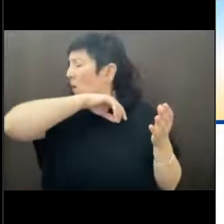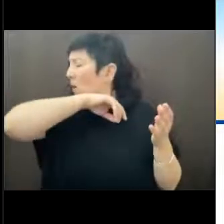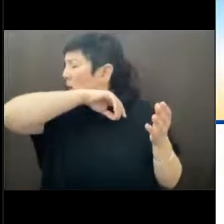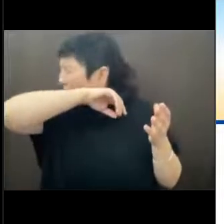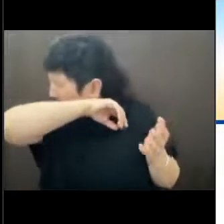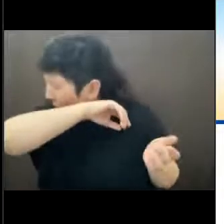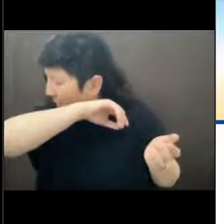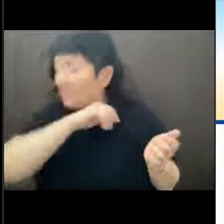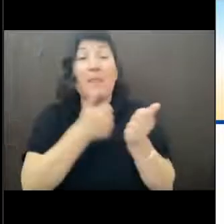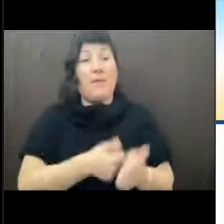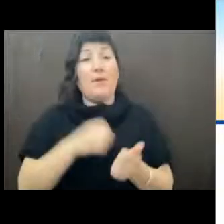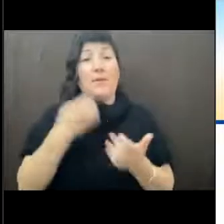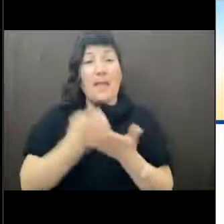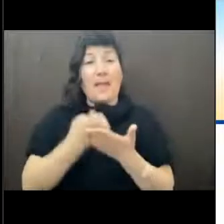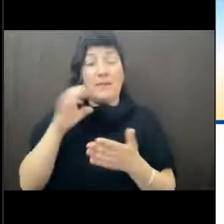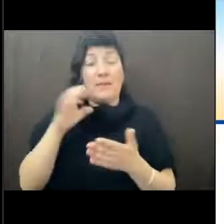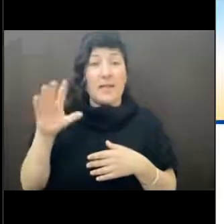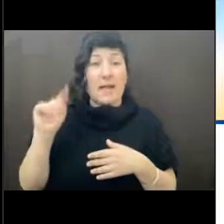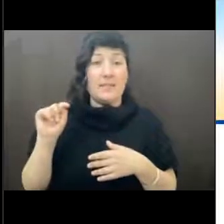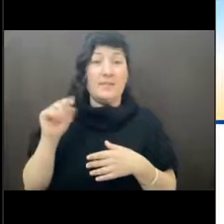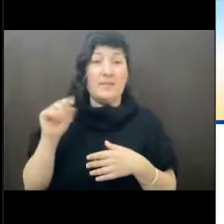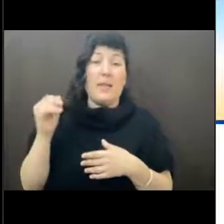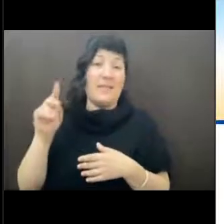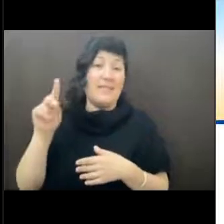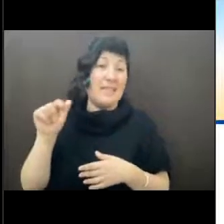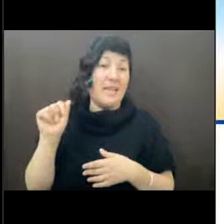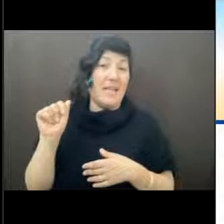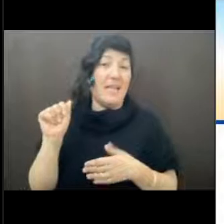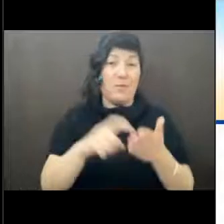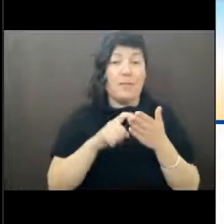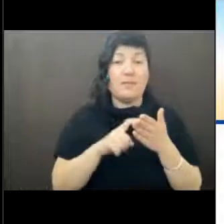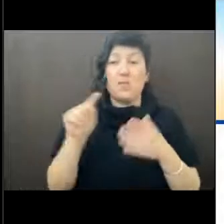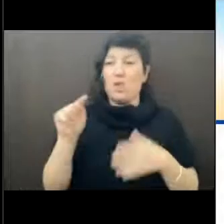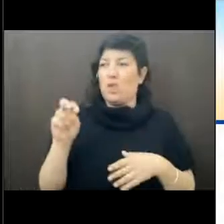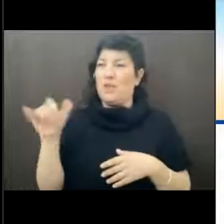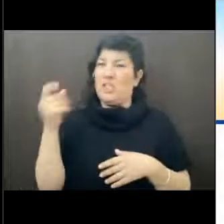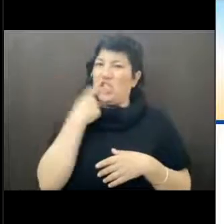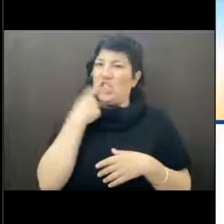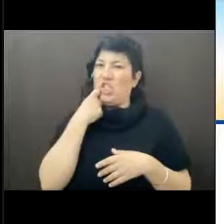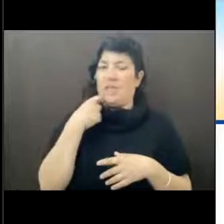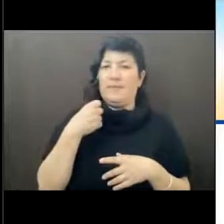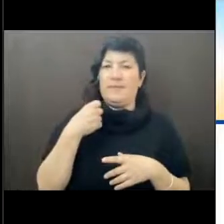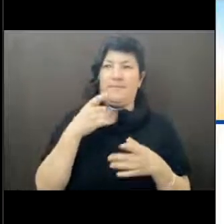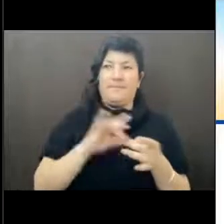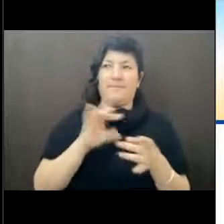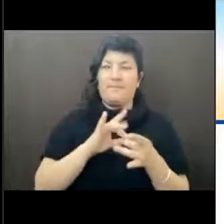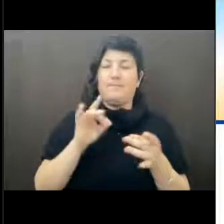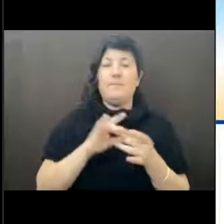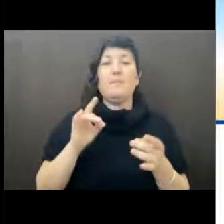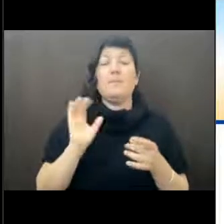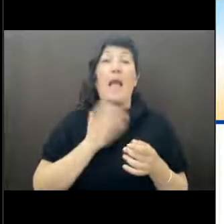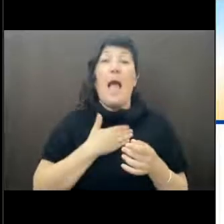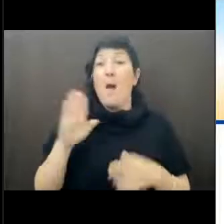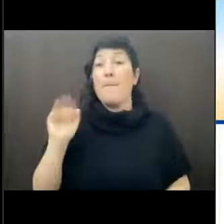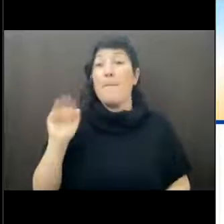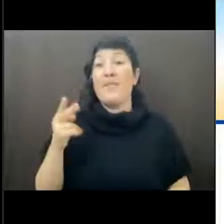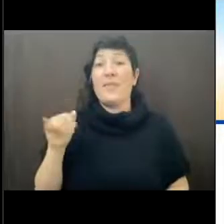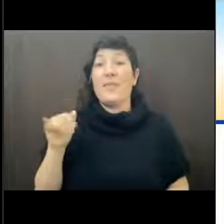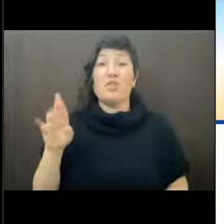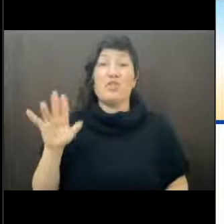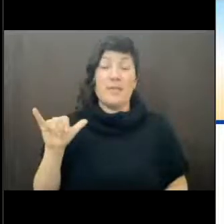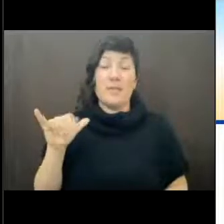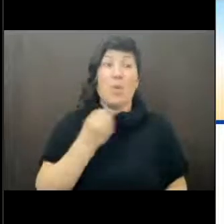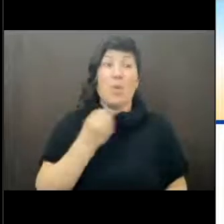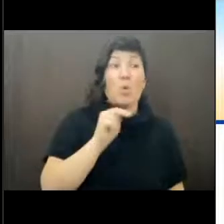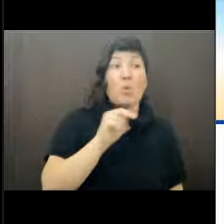and the open data requirements that Tony just spoke of. It's our bathymetry, that is the bathymetry that NOAA collects or that we've acquired through